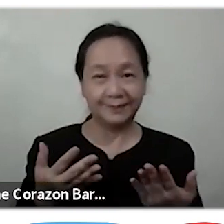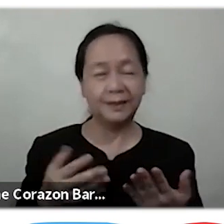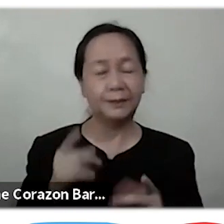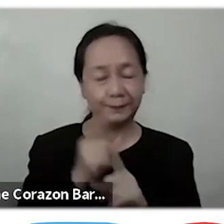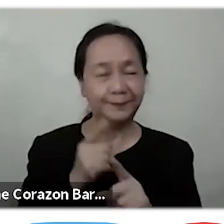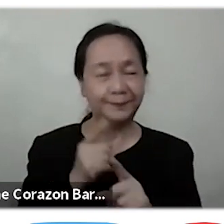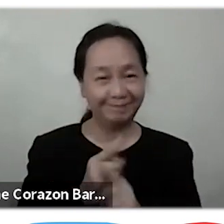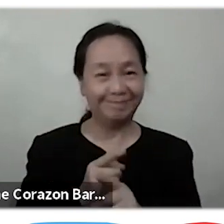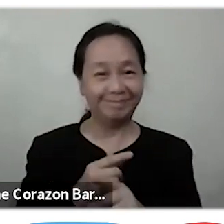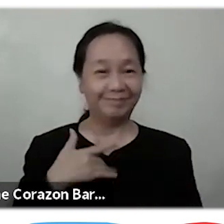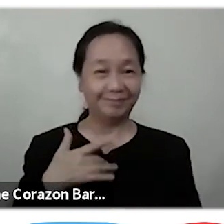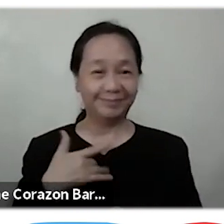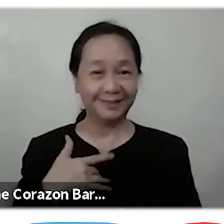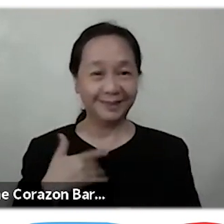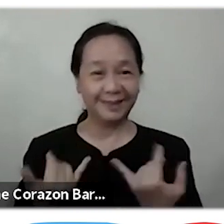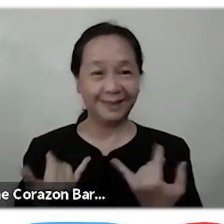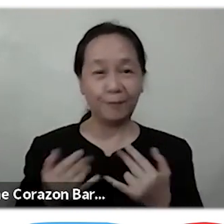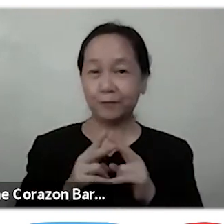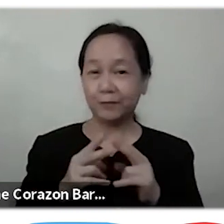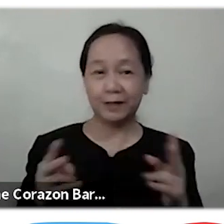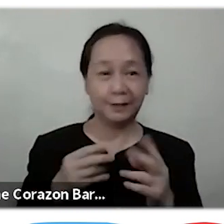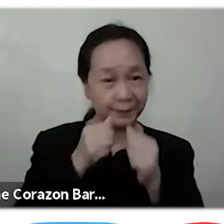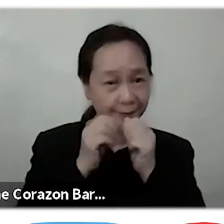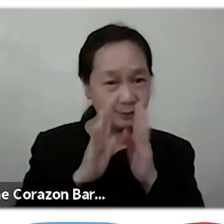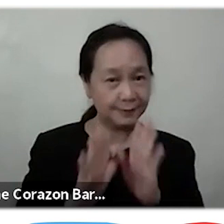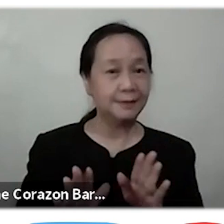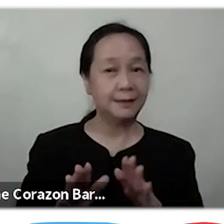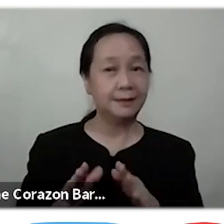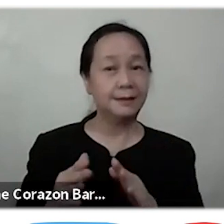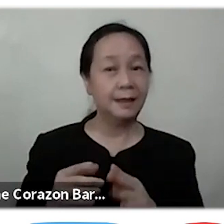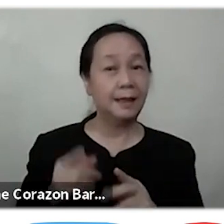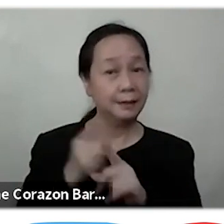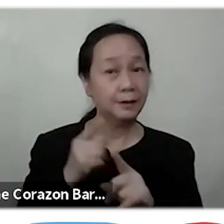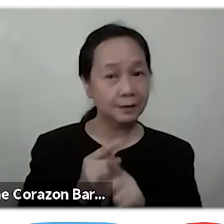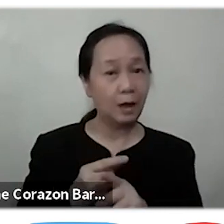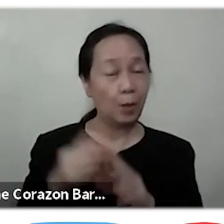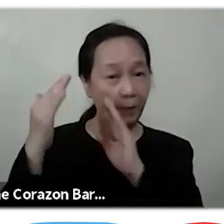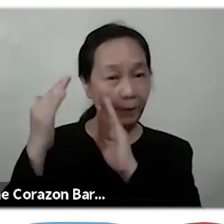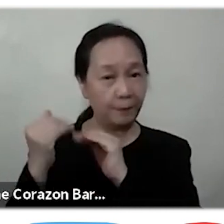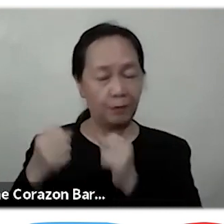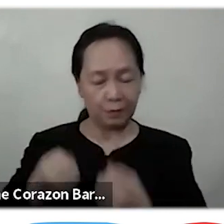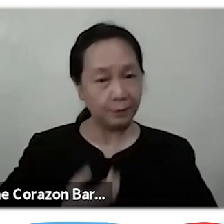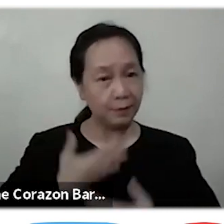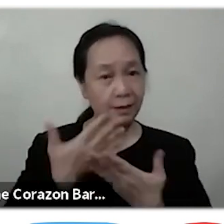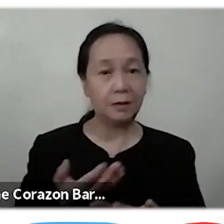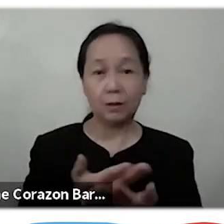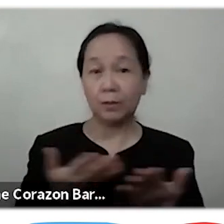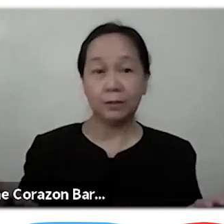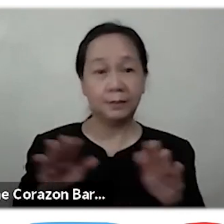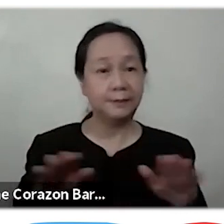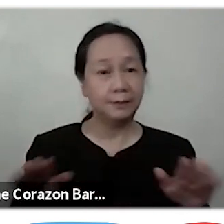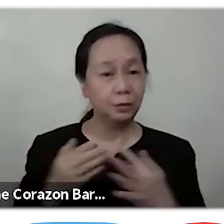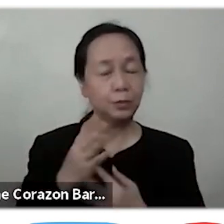a feeling of being blessed. And I really hope that I will be able to inspire other children through